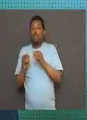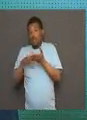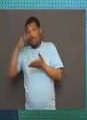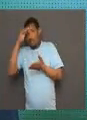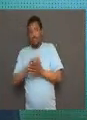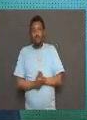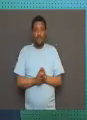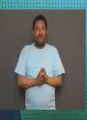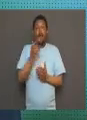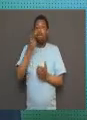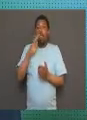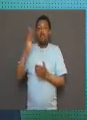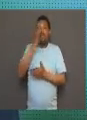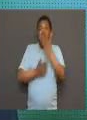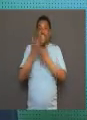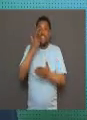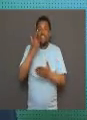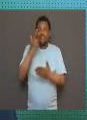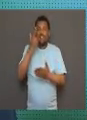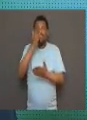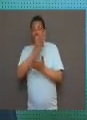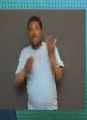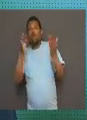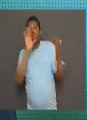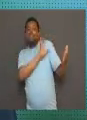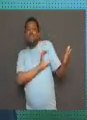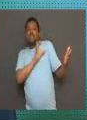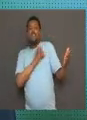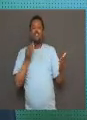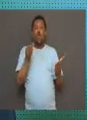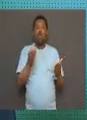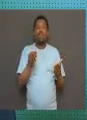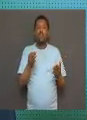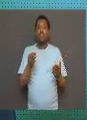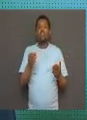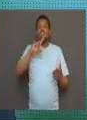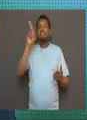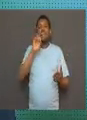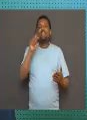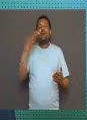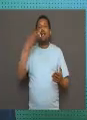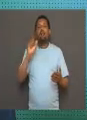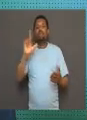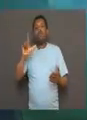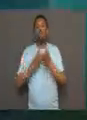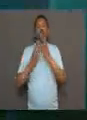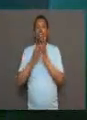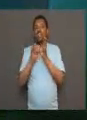lesson by discussing some of the characteristics of zenithal